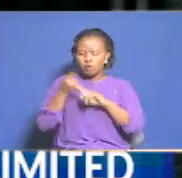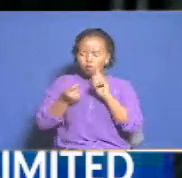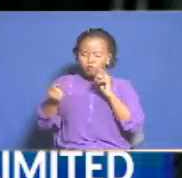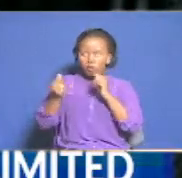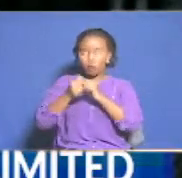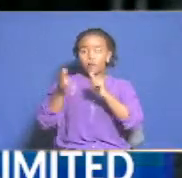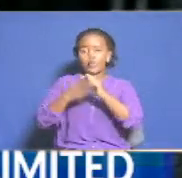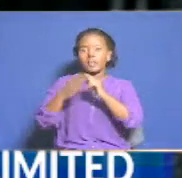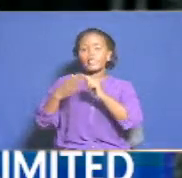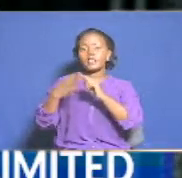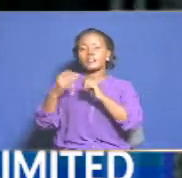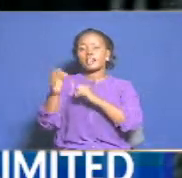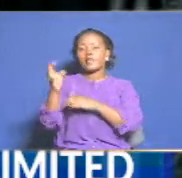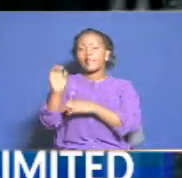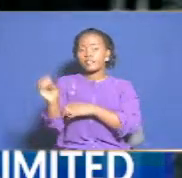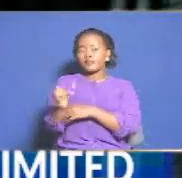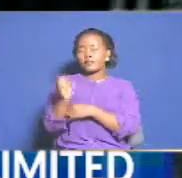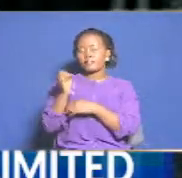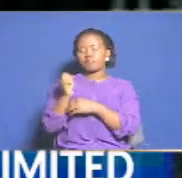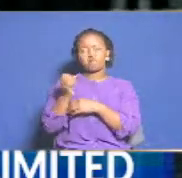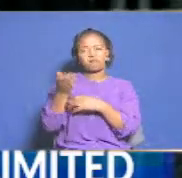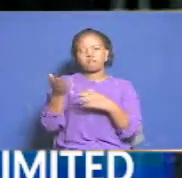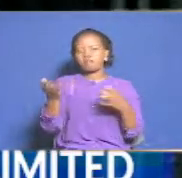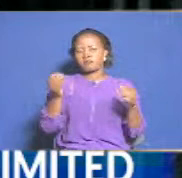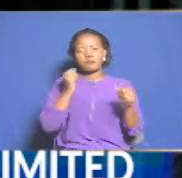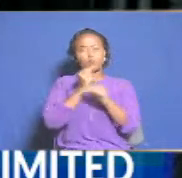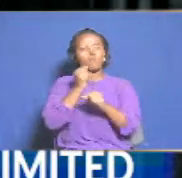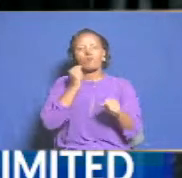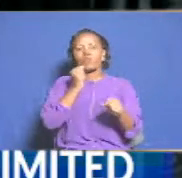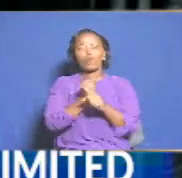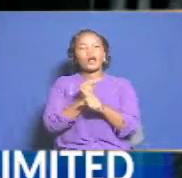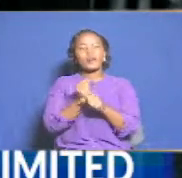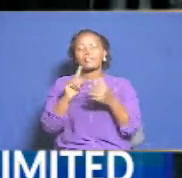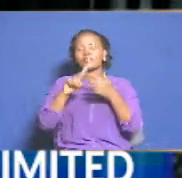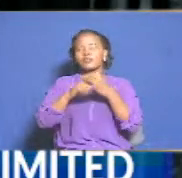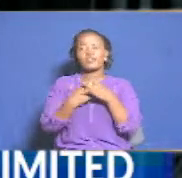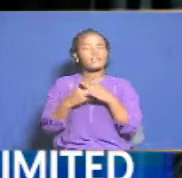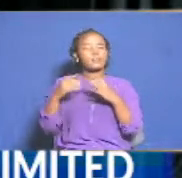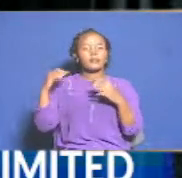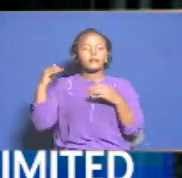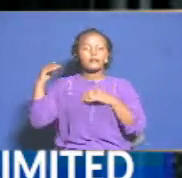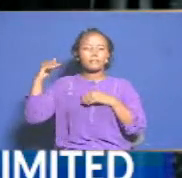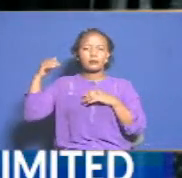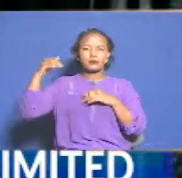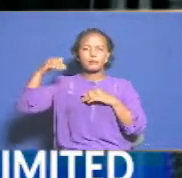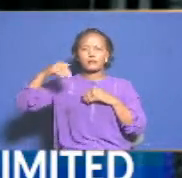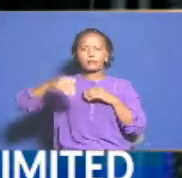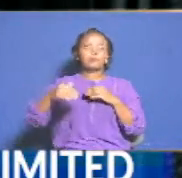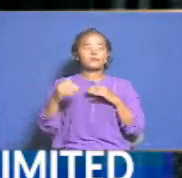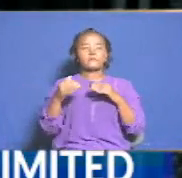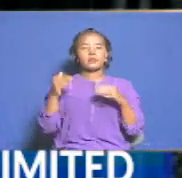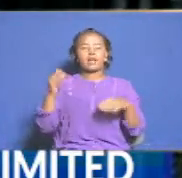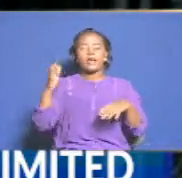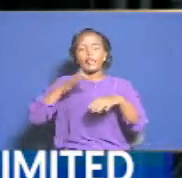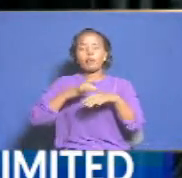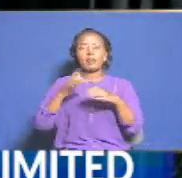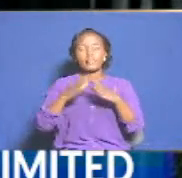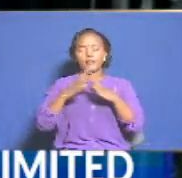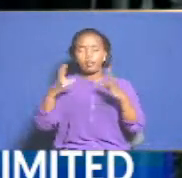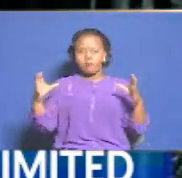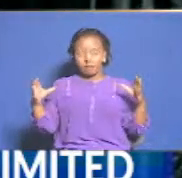1980s, its performance started to falter, impacted adversely,